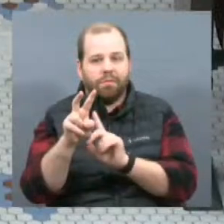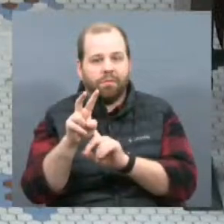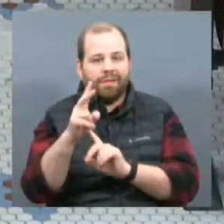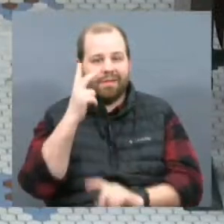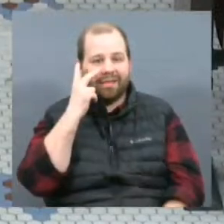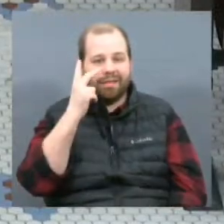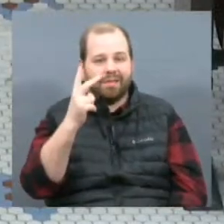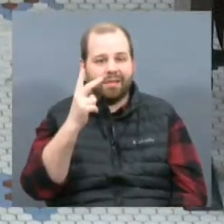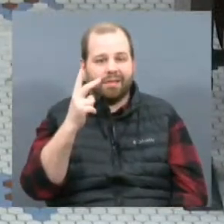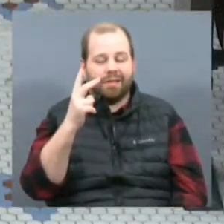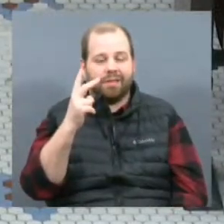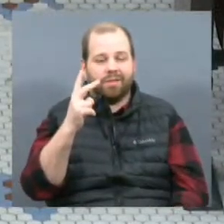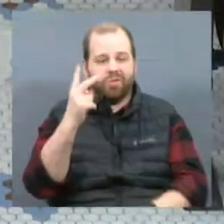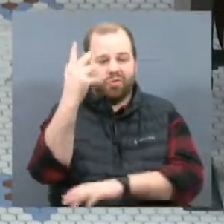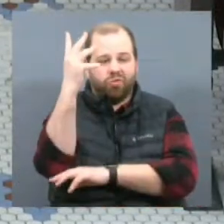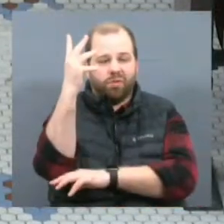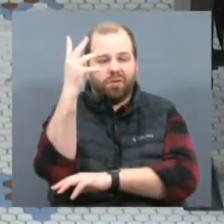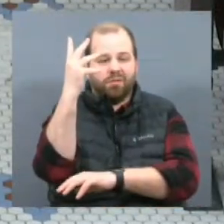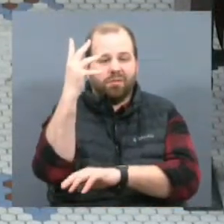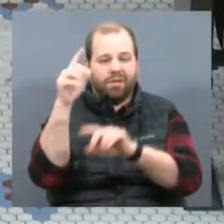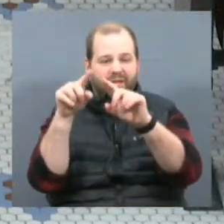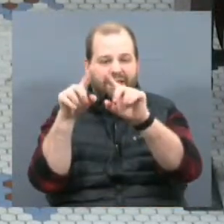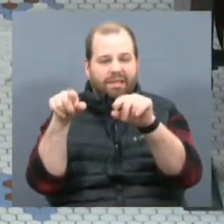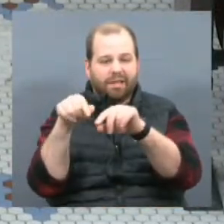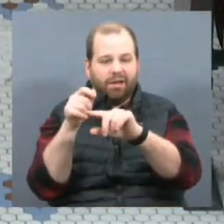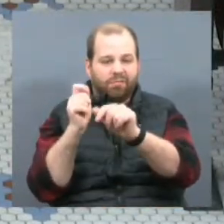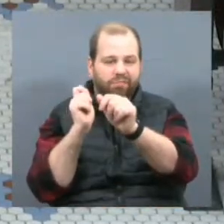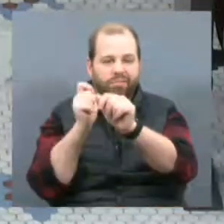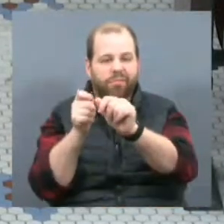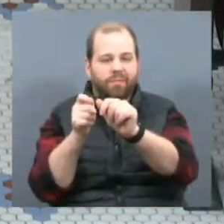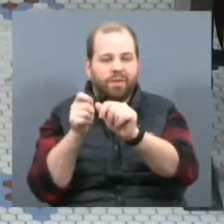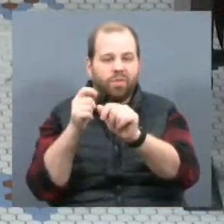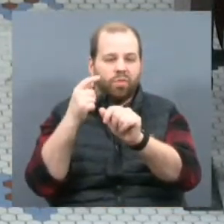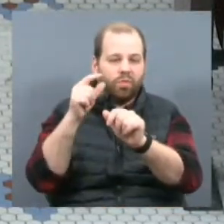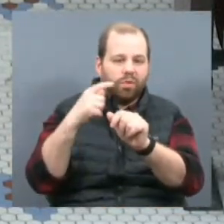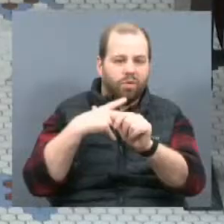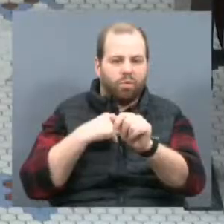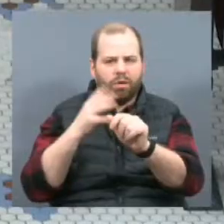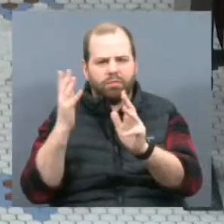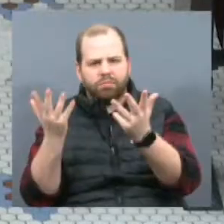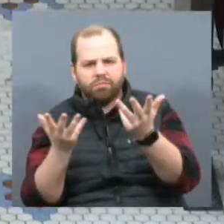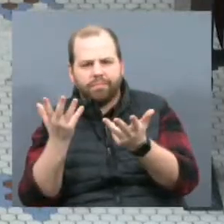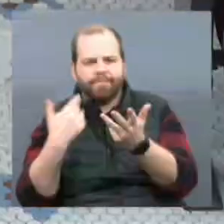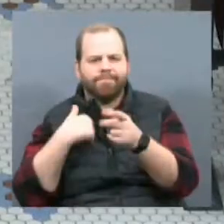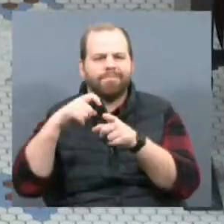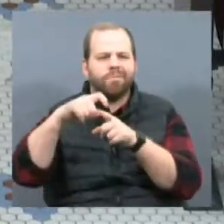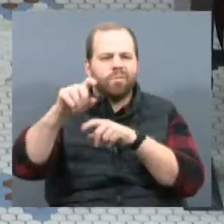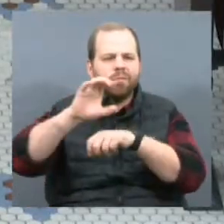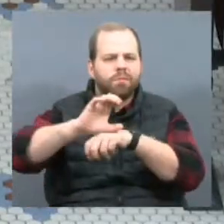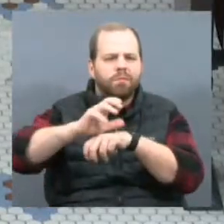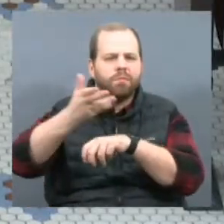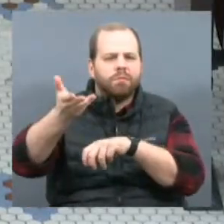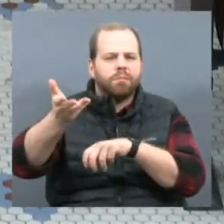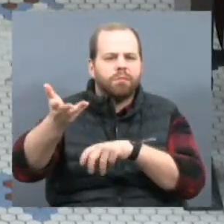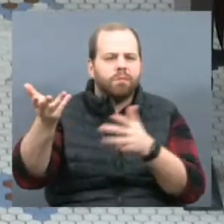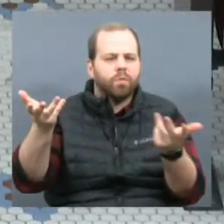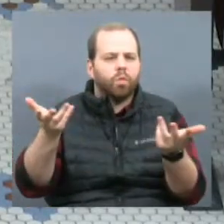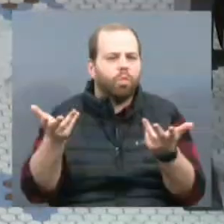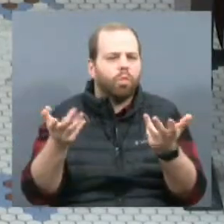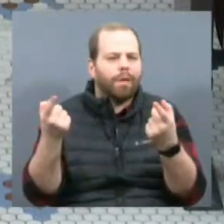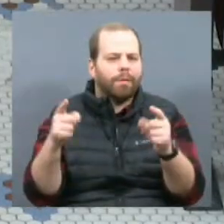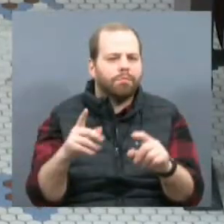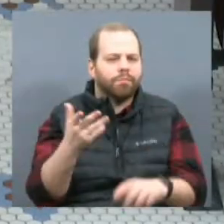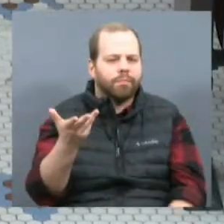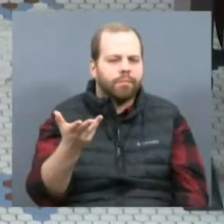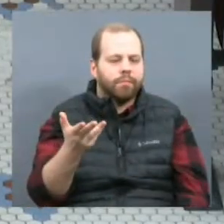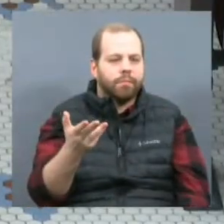sign on one of the trees in the garden. And we call the church and it's like, hey, what's going